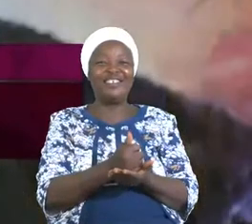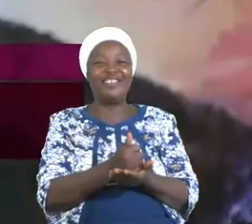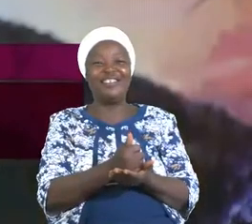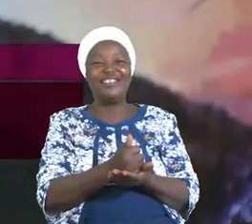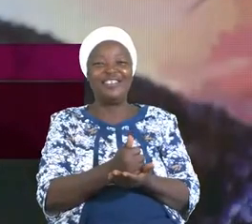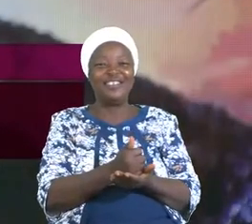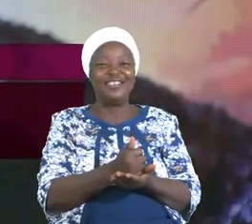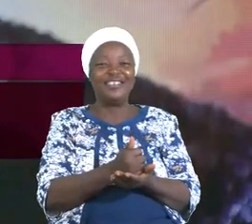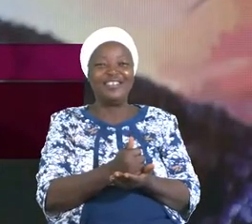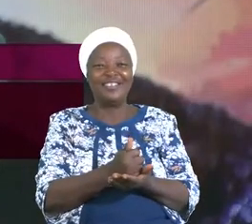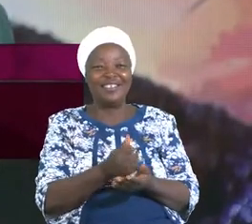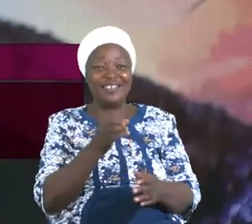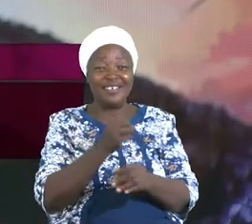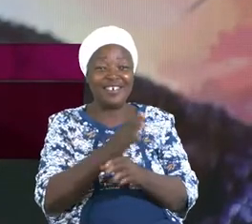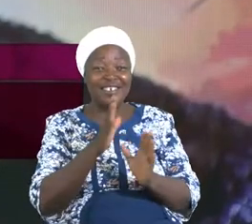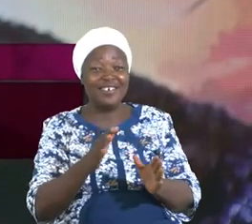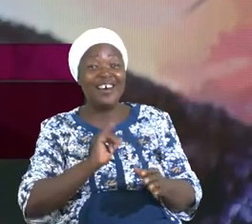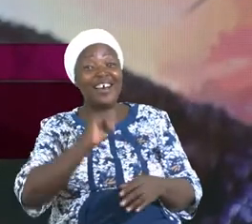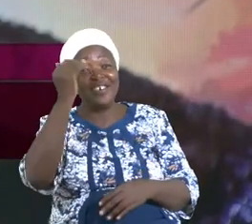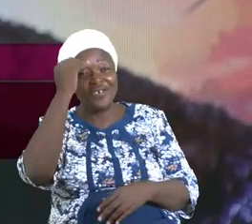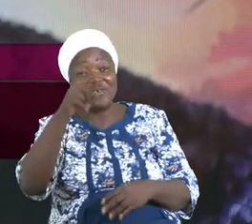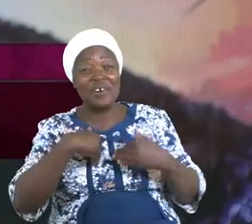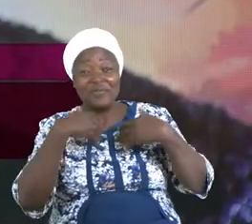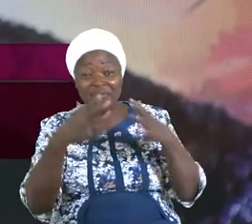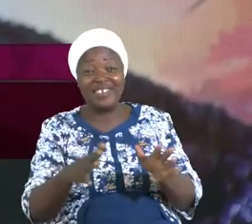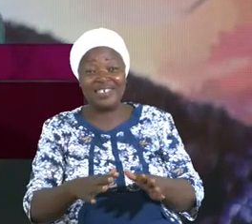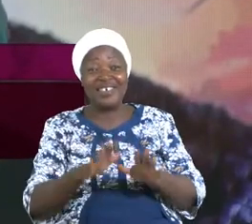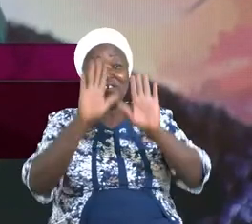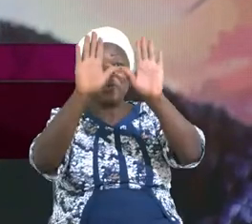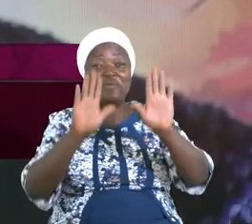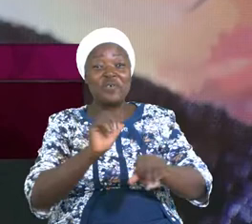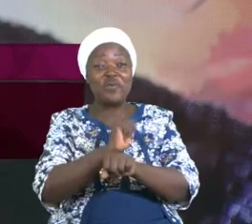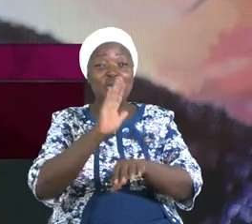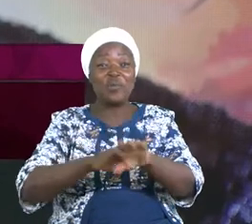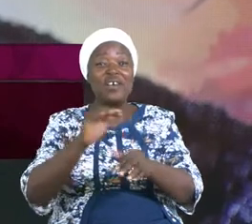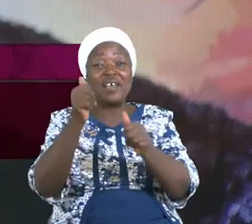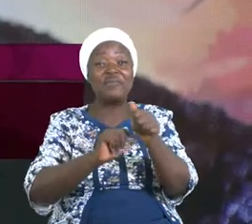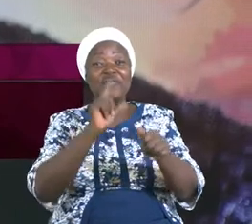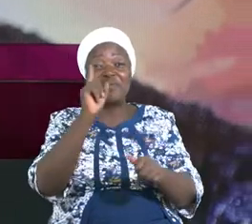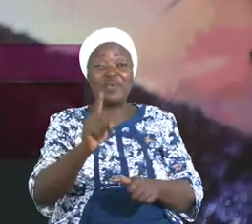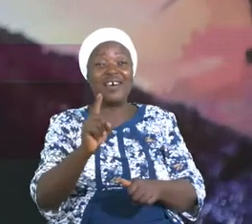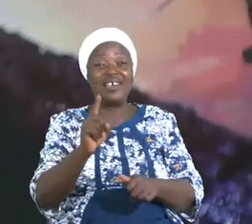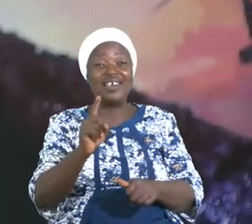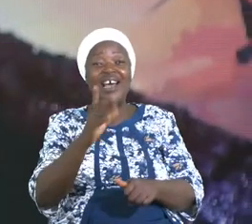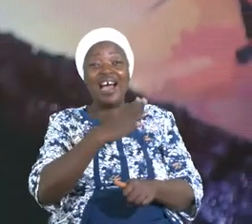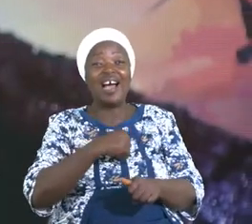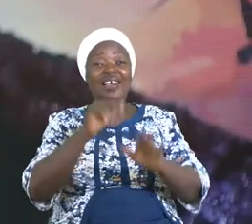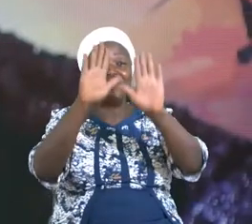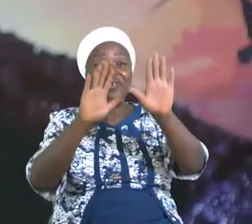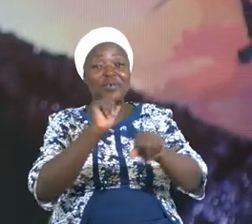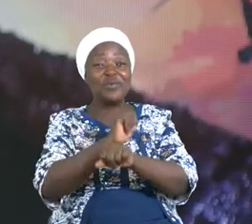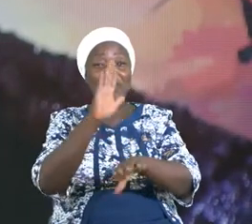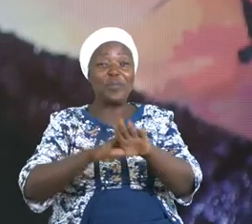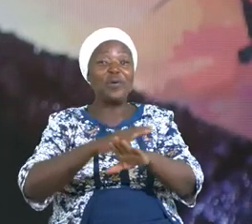Tell us, I know you're finished. Miracle upon everyone and even on our counselors